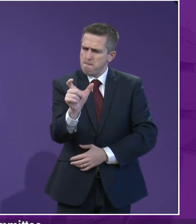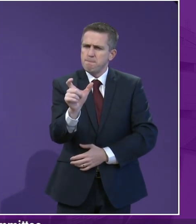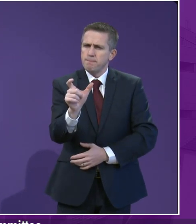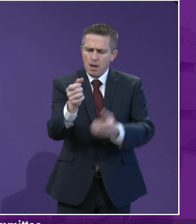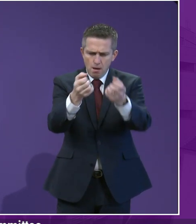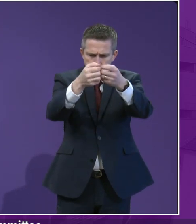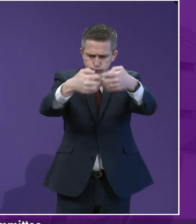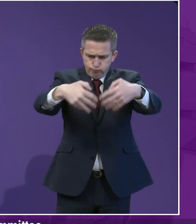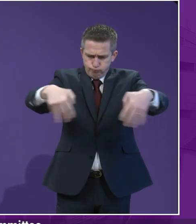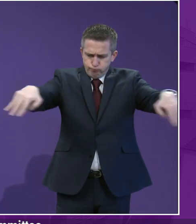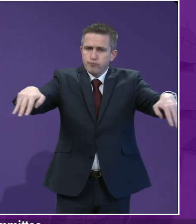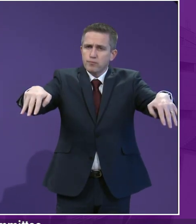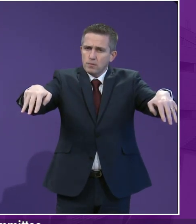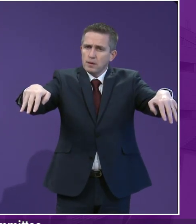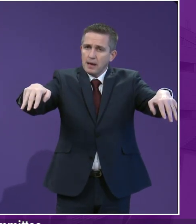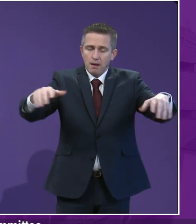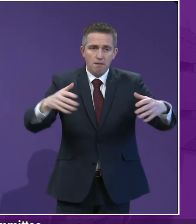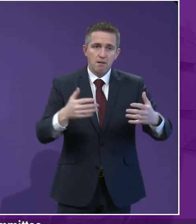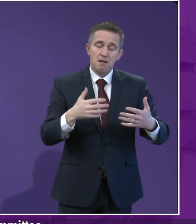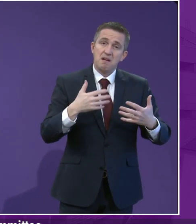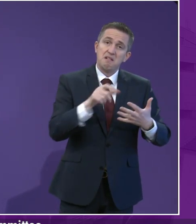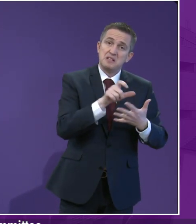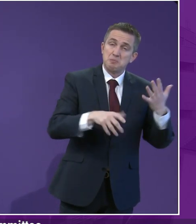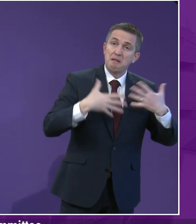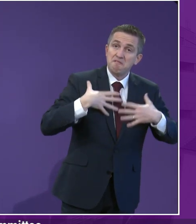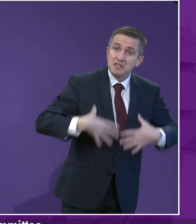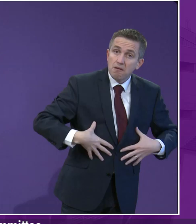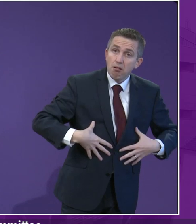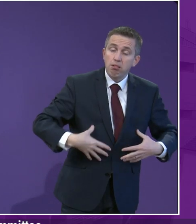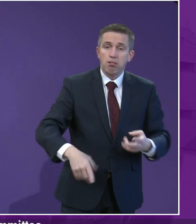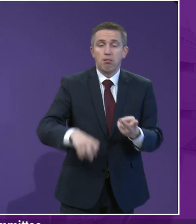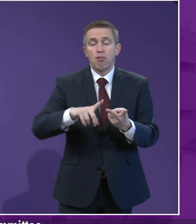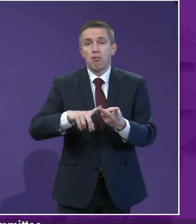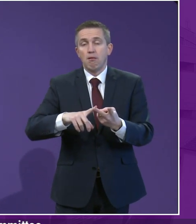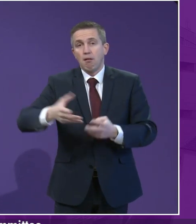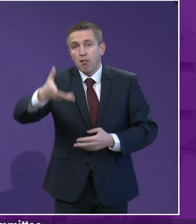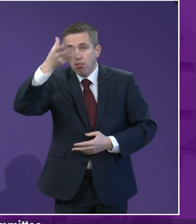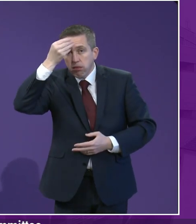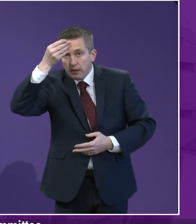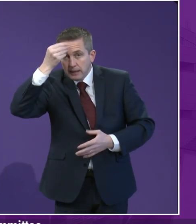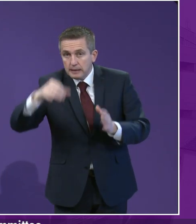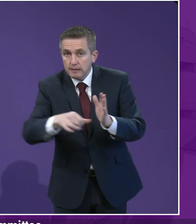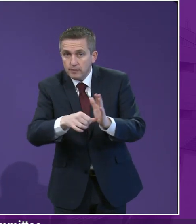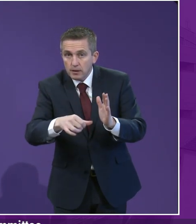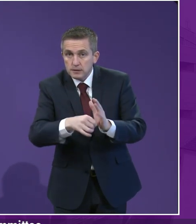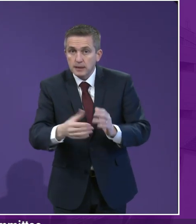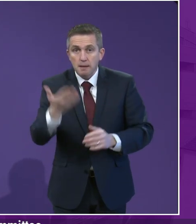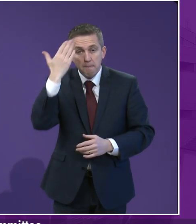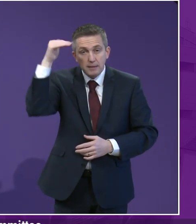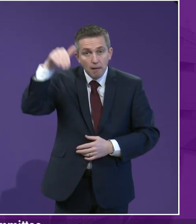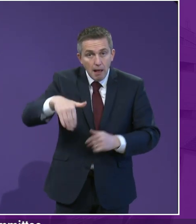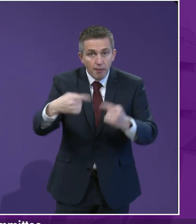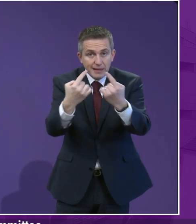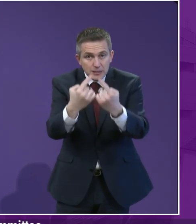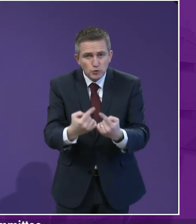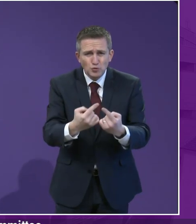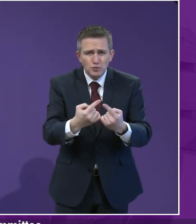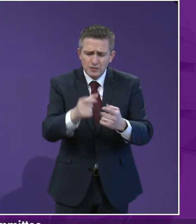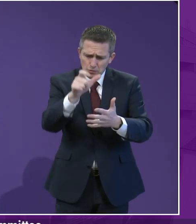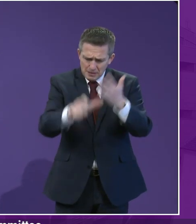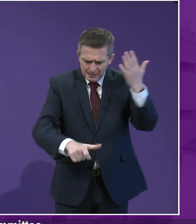first question, and I'm happy for anyone to jump in on this one, is in regard to, we use the term disability,